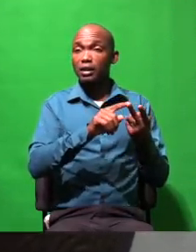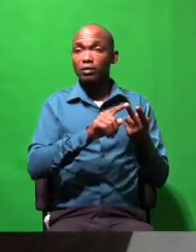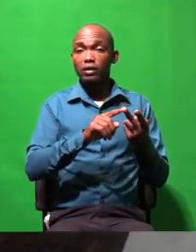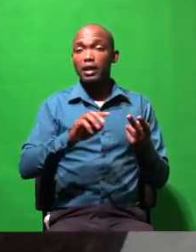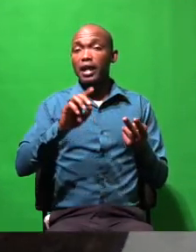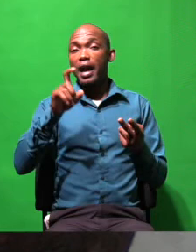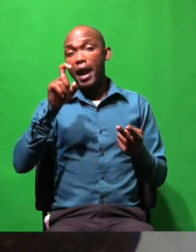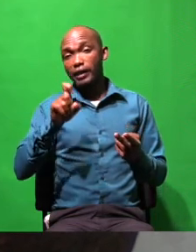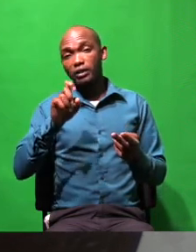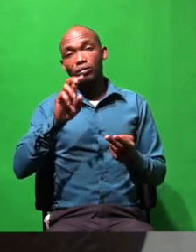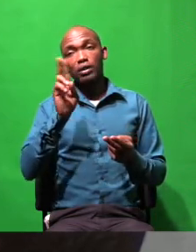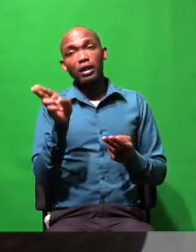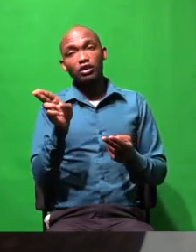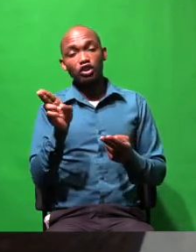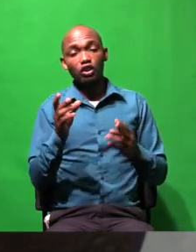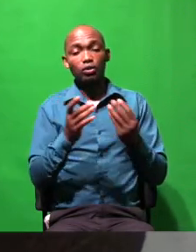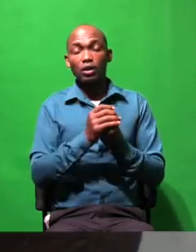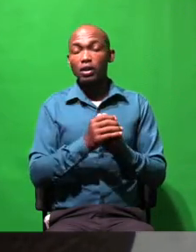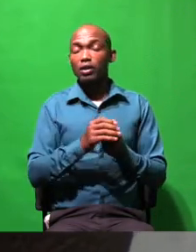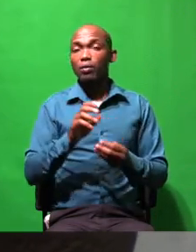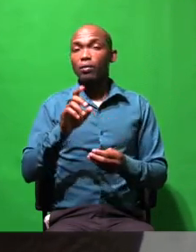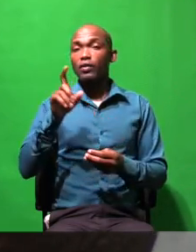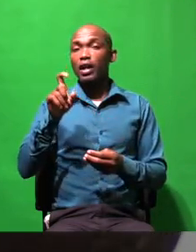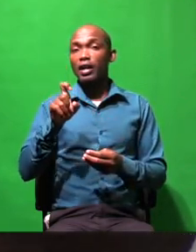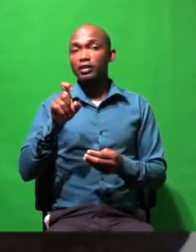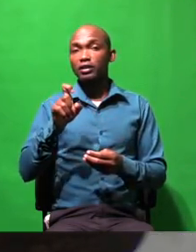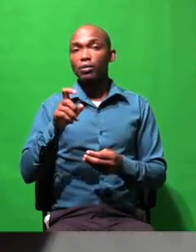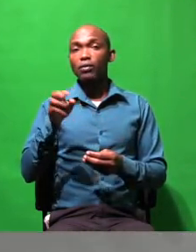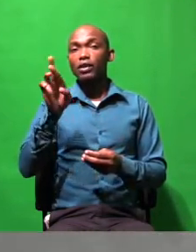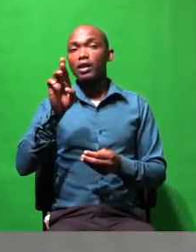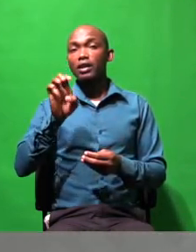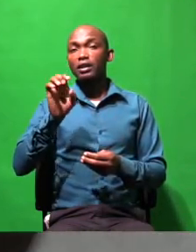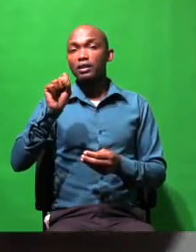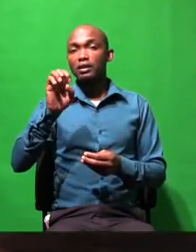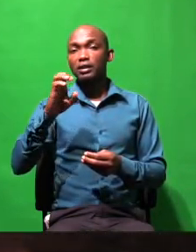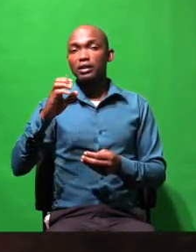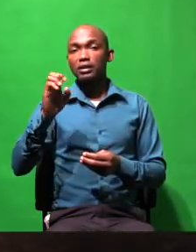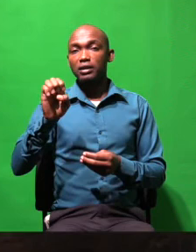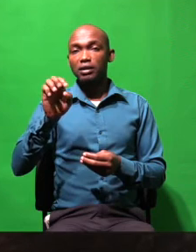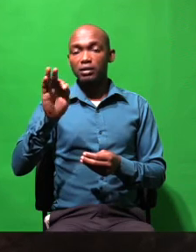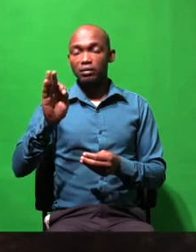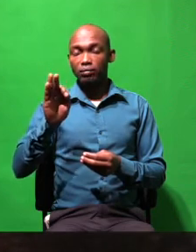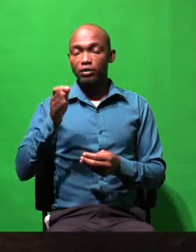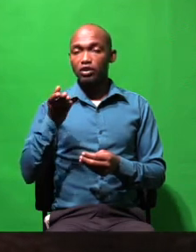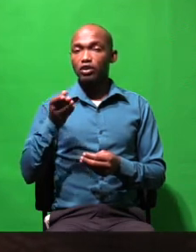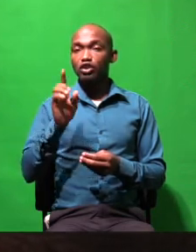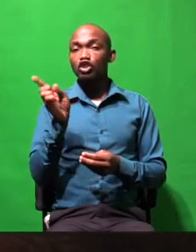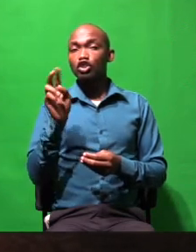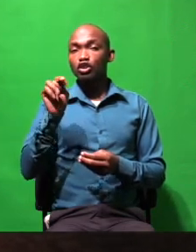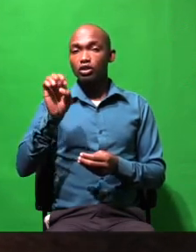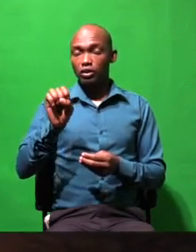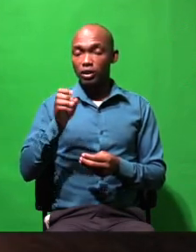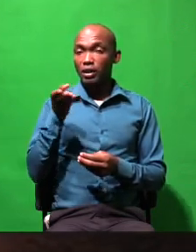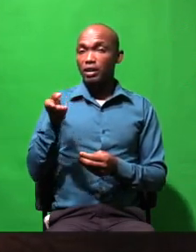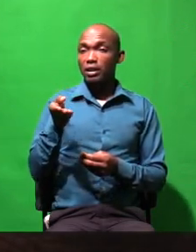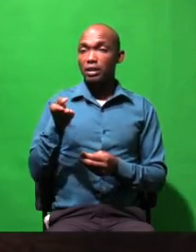with the dominant gene and X with the recessive gene. And the third one is X with